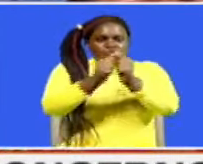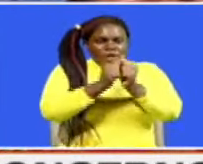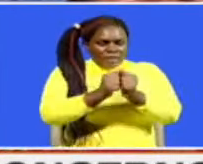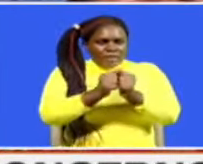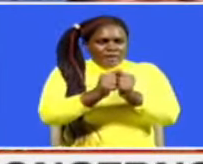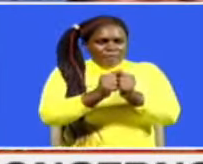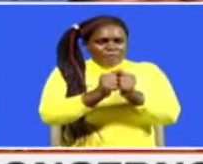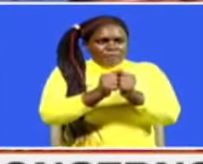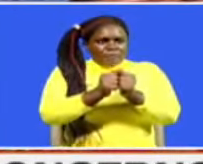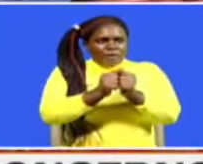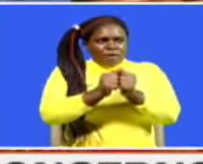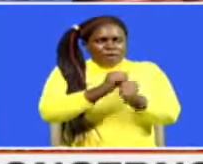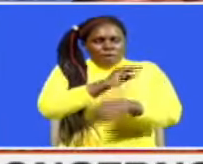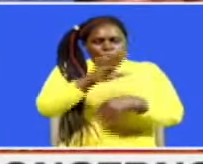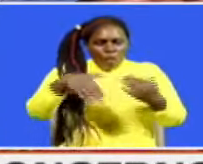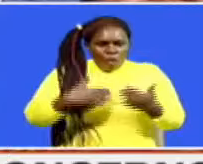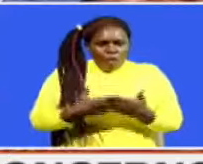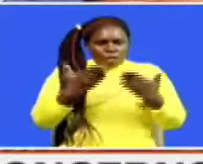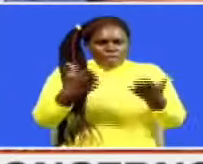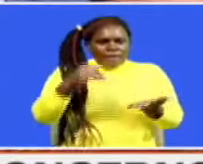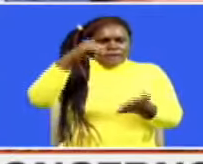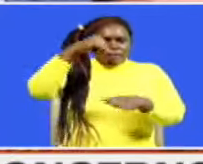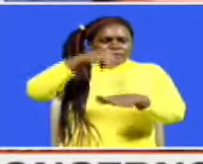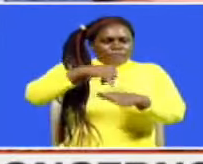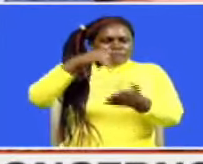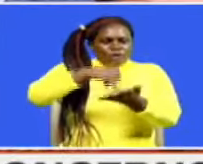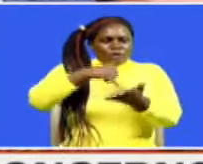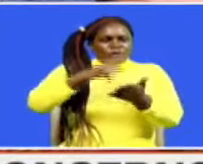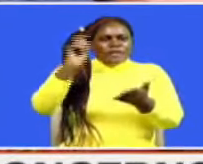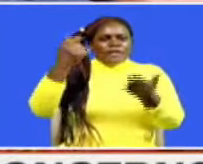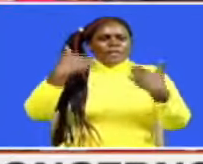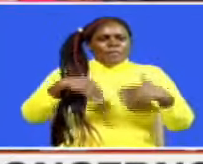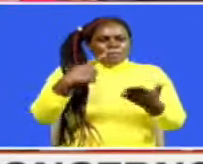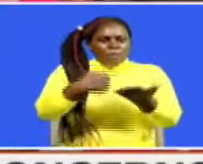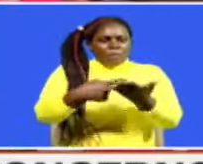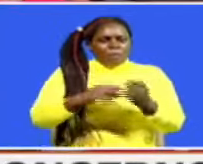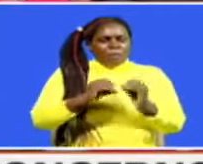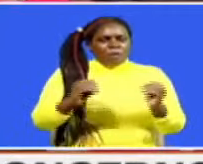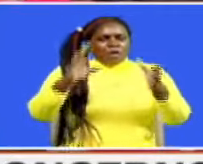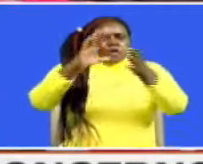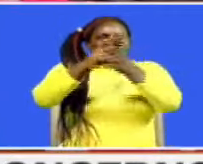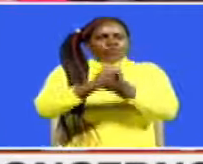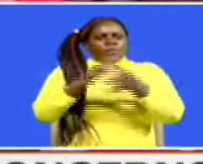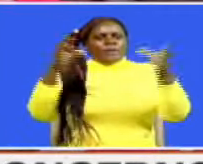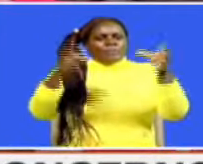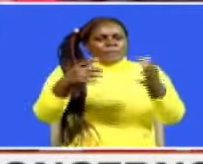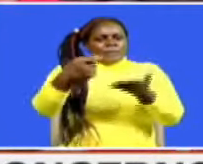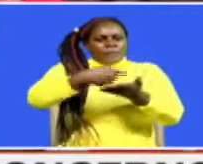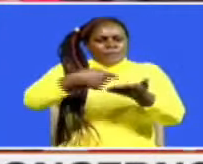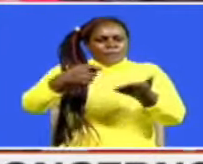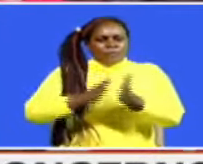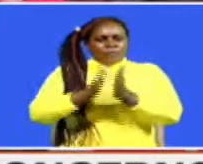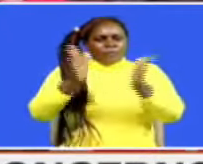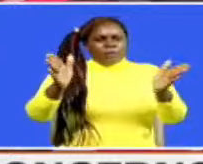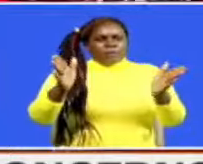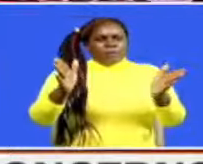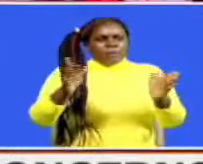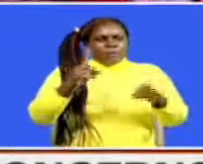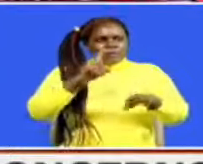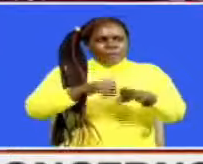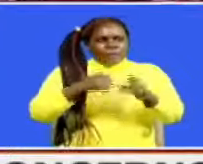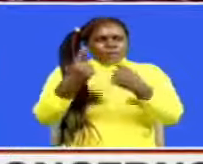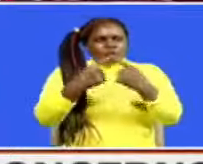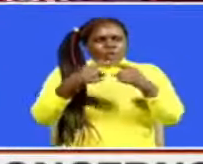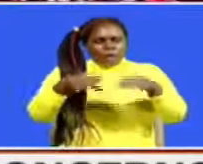that kwamba yale ambayo yanawahusu wa Kenya hayakujadiliwa. The Jubilee Party Secretary General spoke at a time when